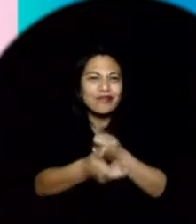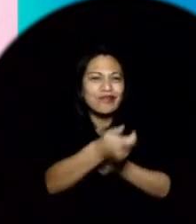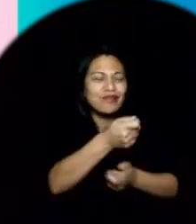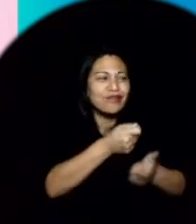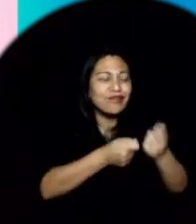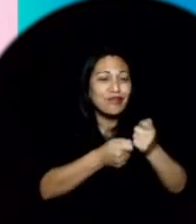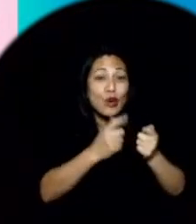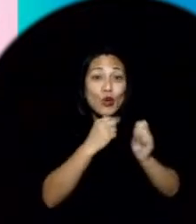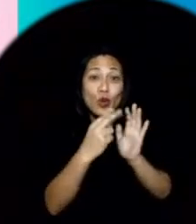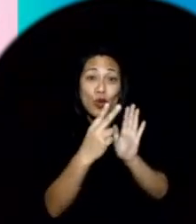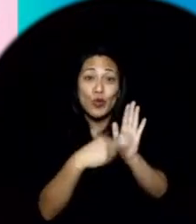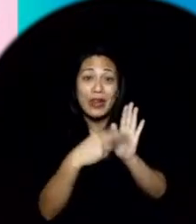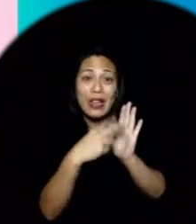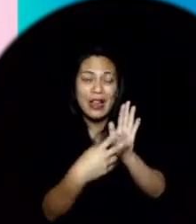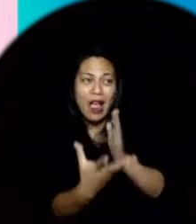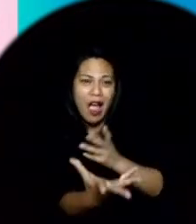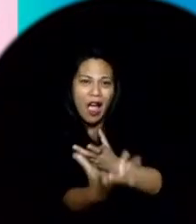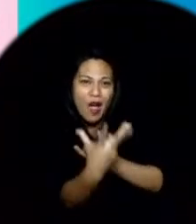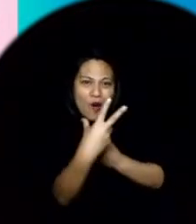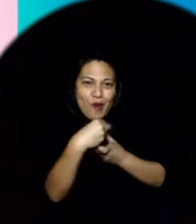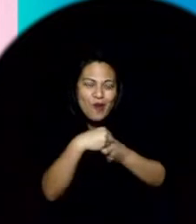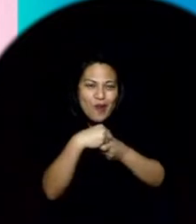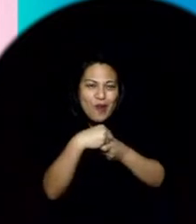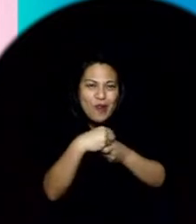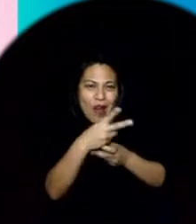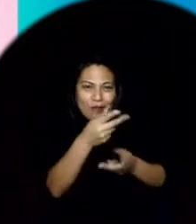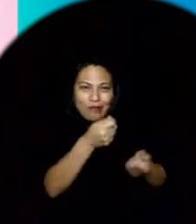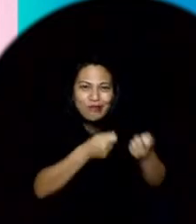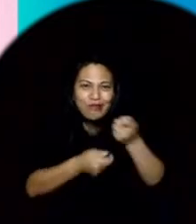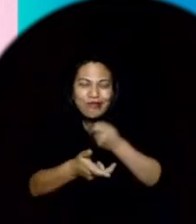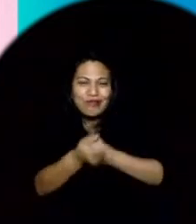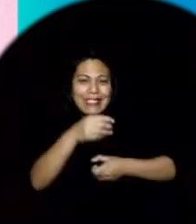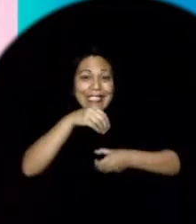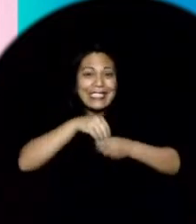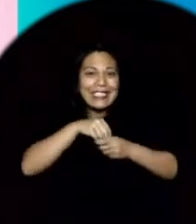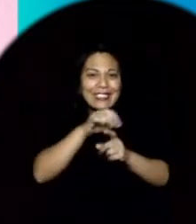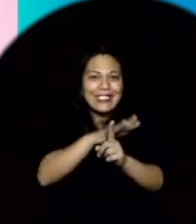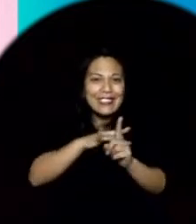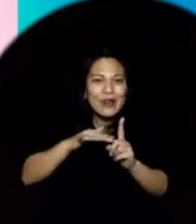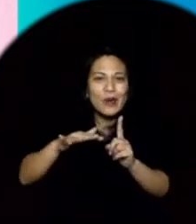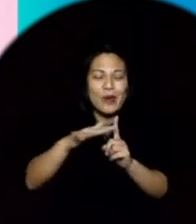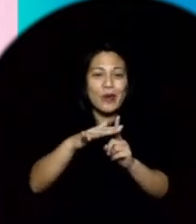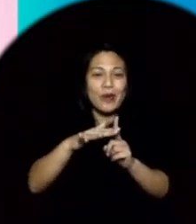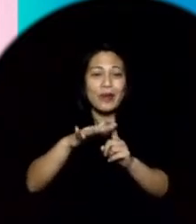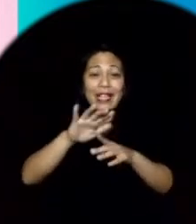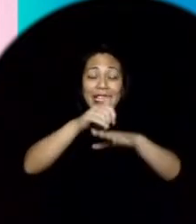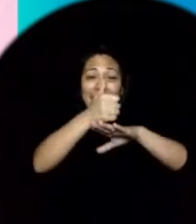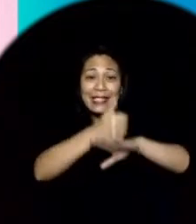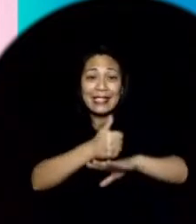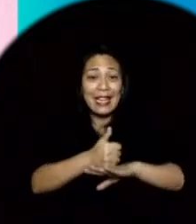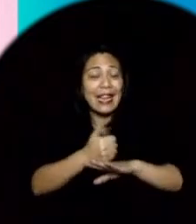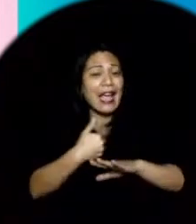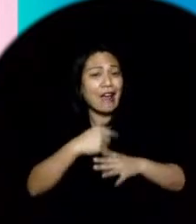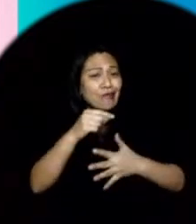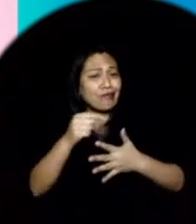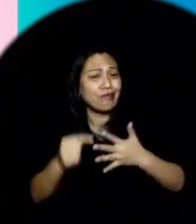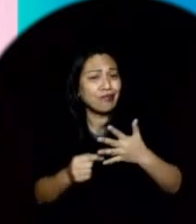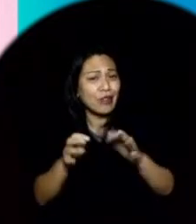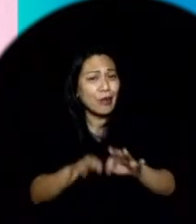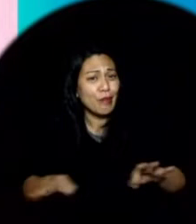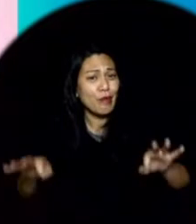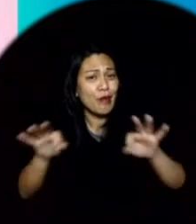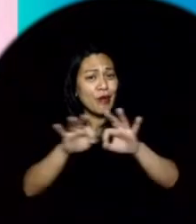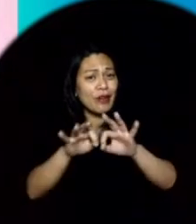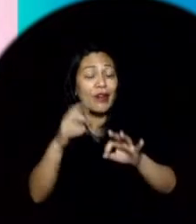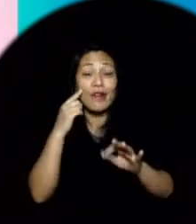book into the world that exists inside your book. Now, setting has a lot of things that are important to